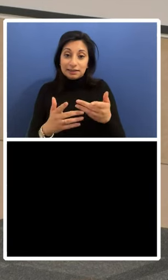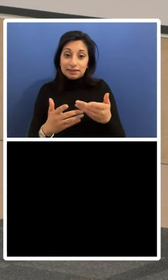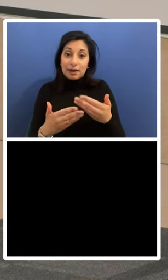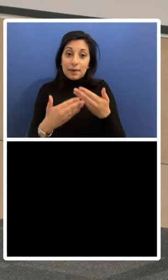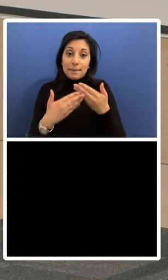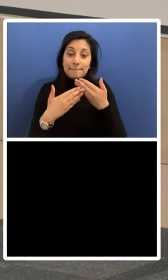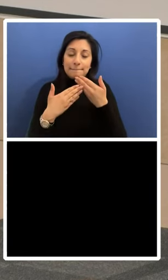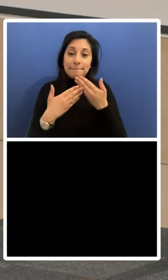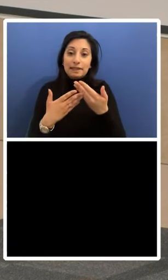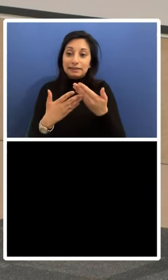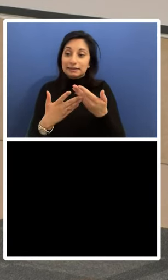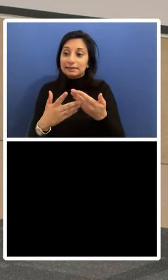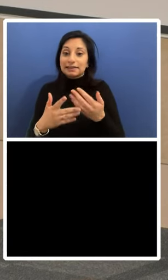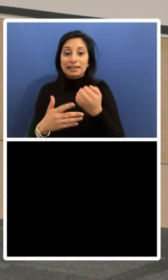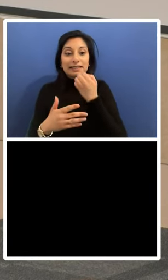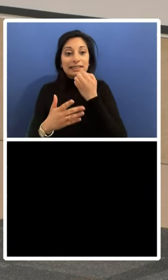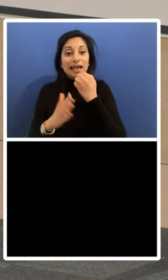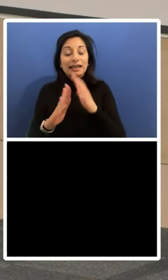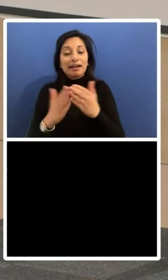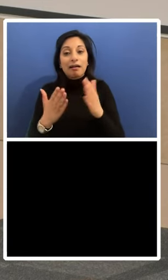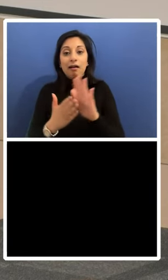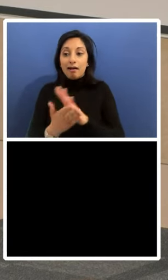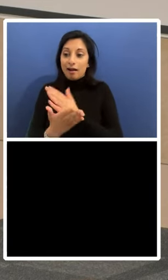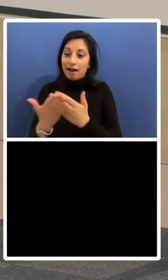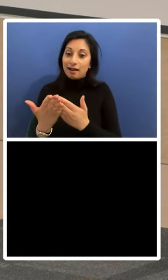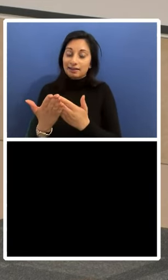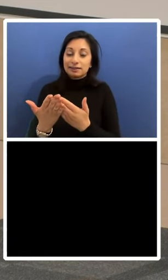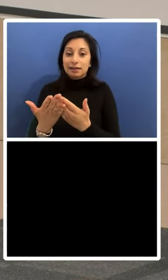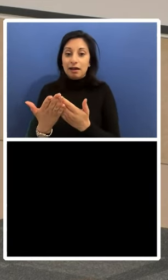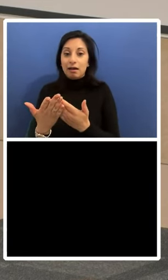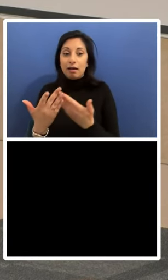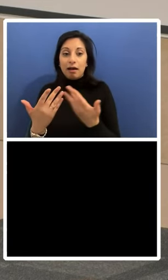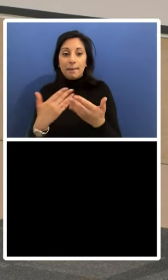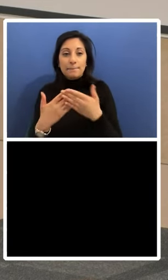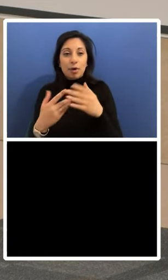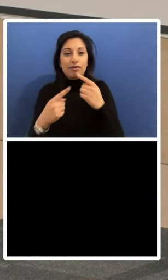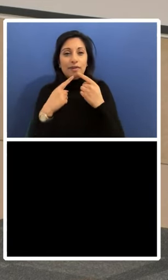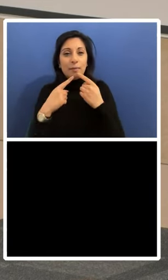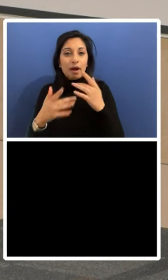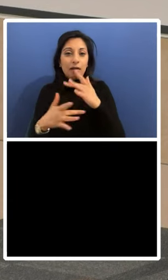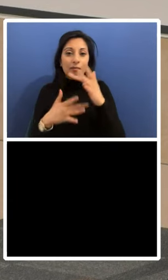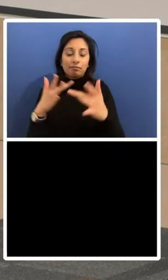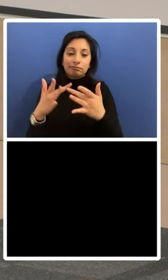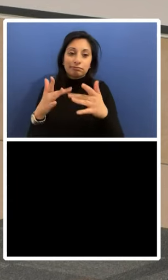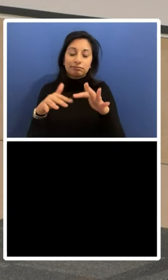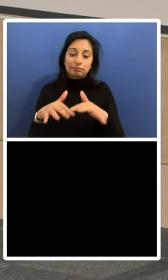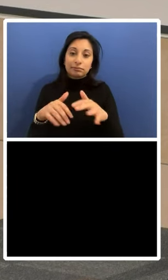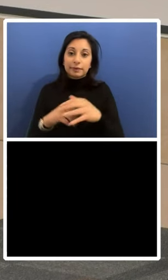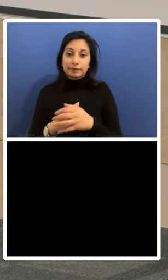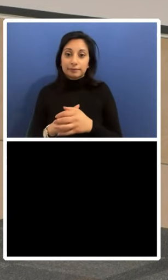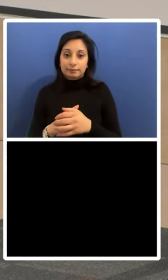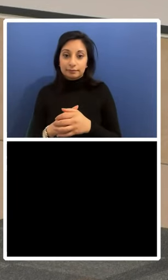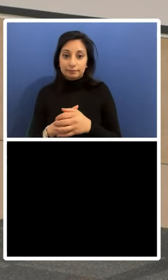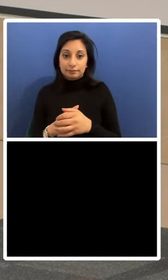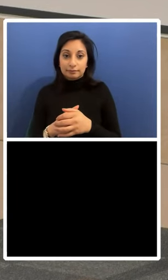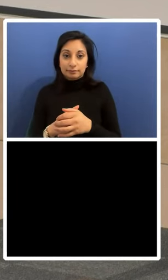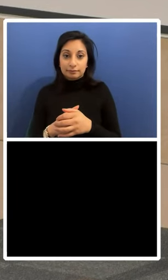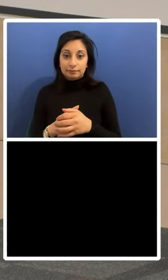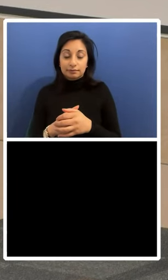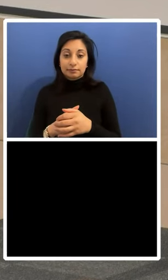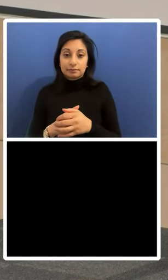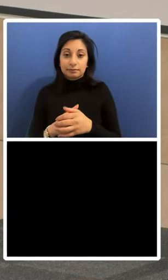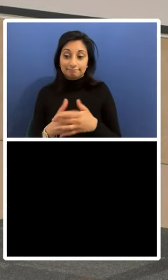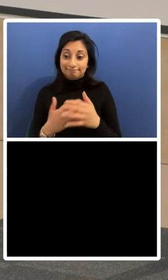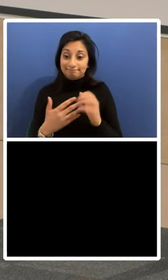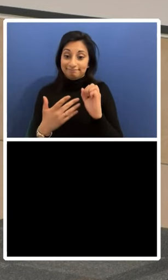the diary, and you'll hear more about this event on the website and through mailing lists. So that's, please put that in your